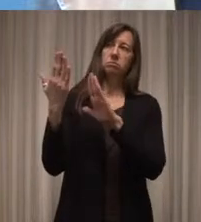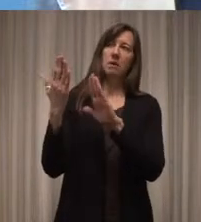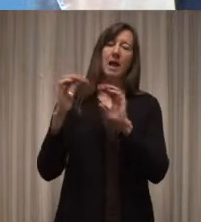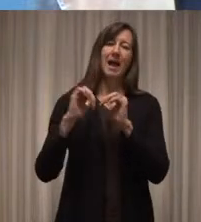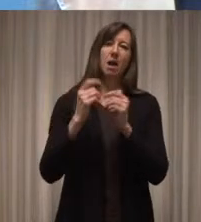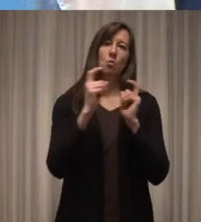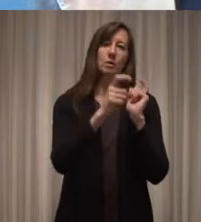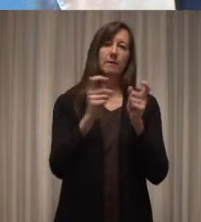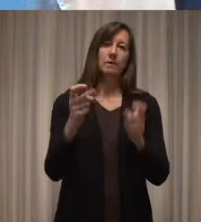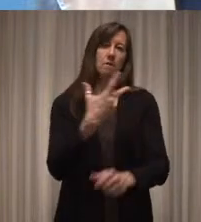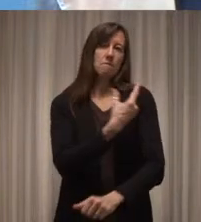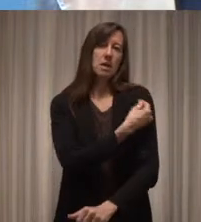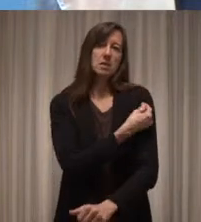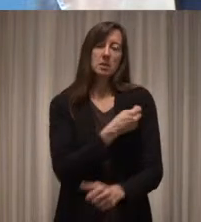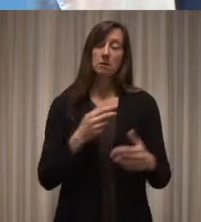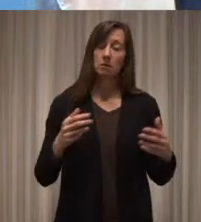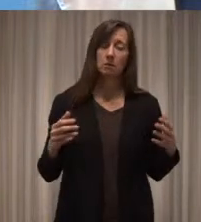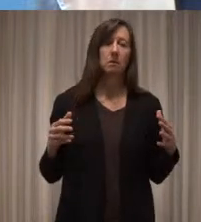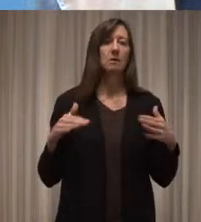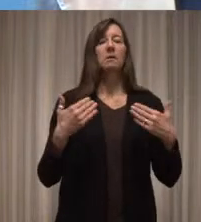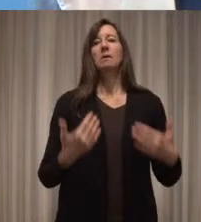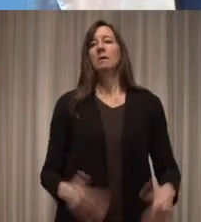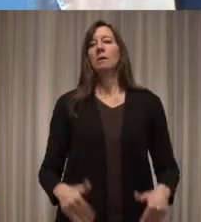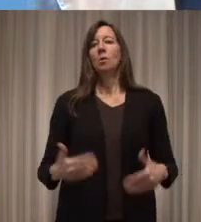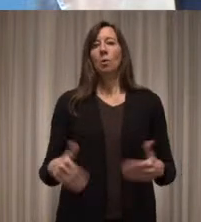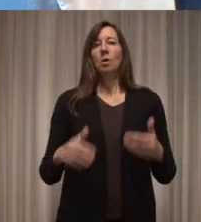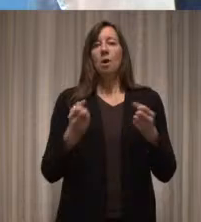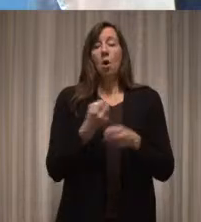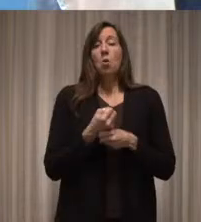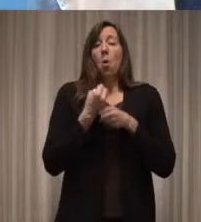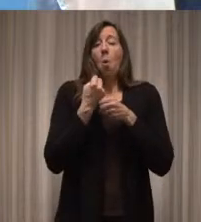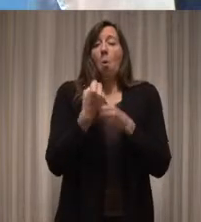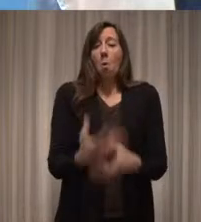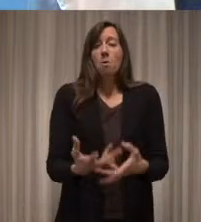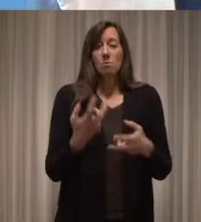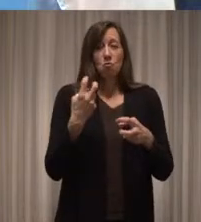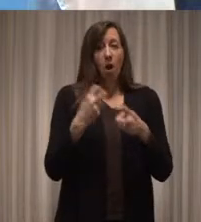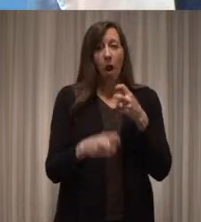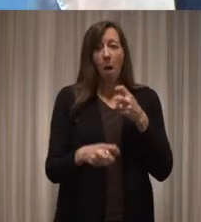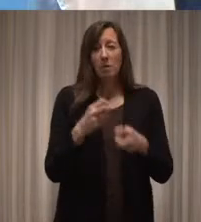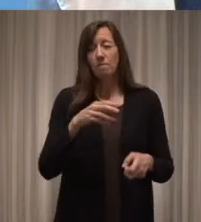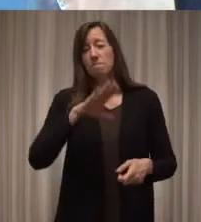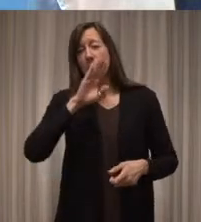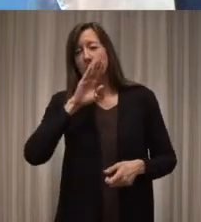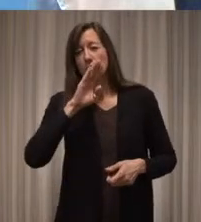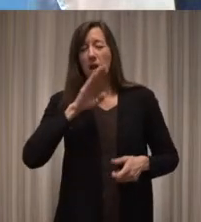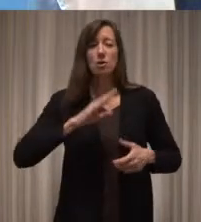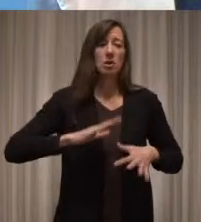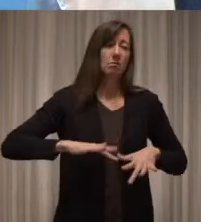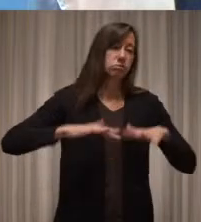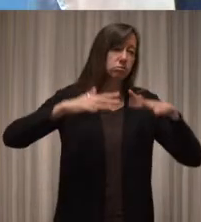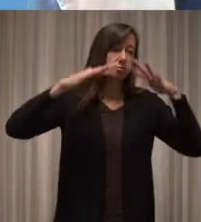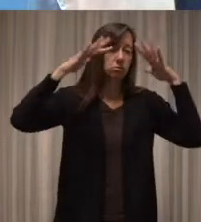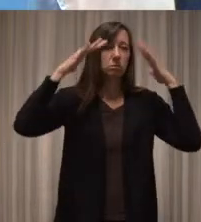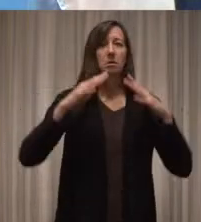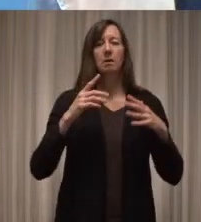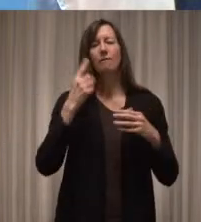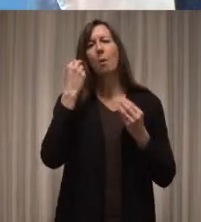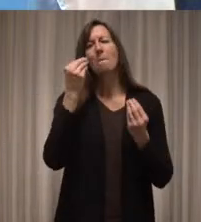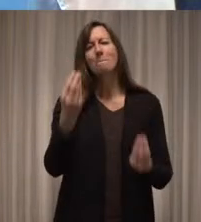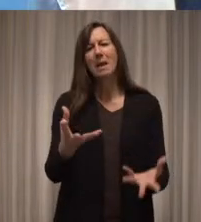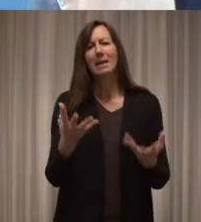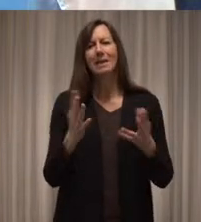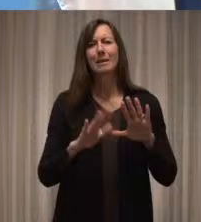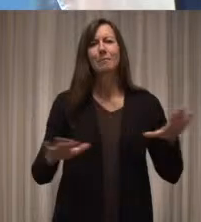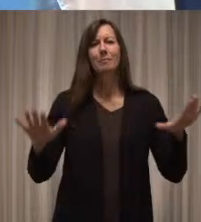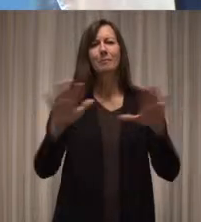concern and confusion for tens of thousands of people in the county who are theoretically eligible,